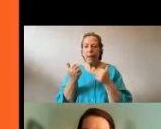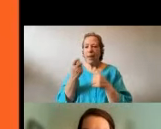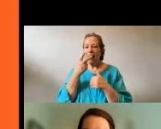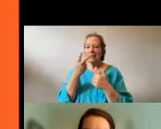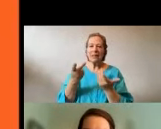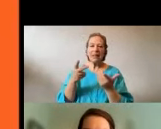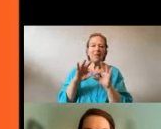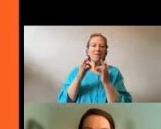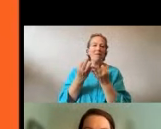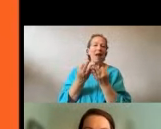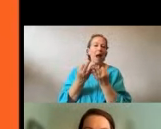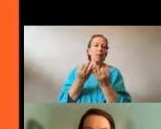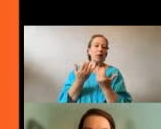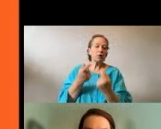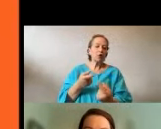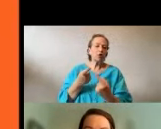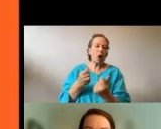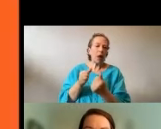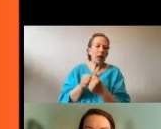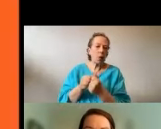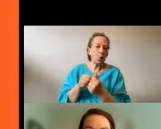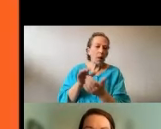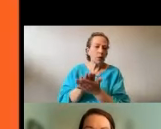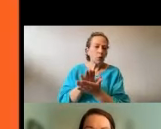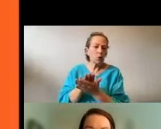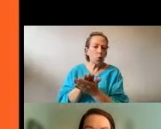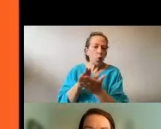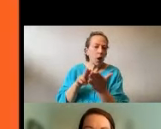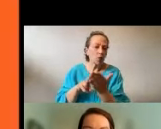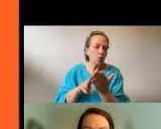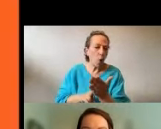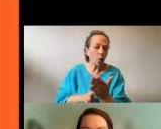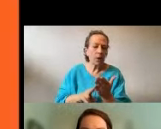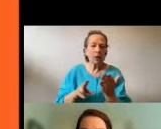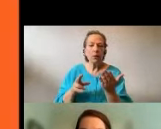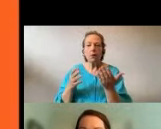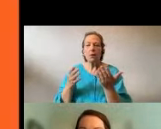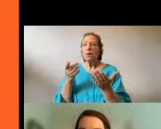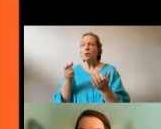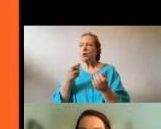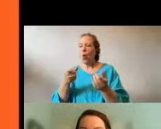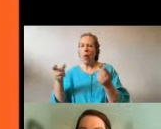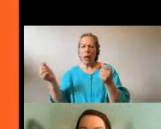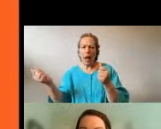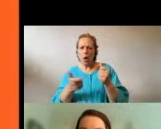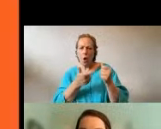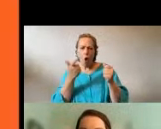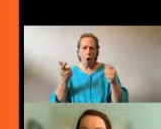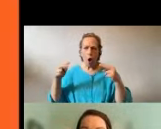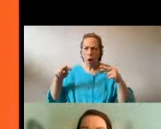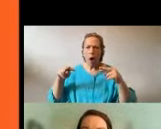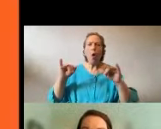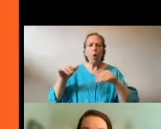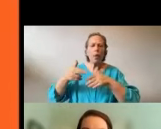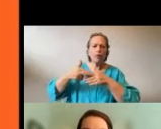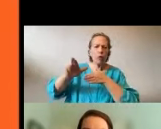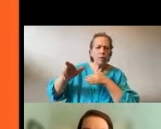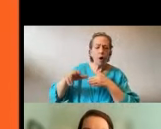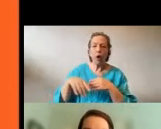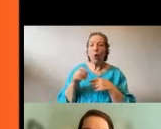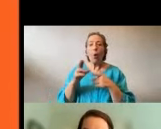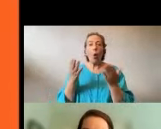right now. So if your patient is having those types of issues, you might refer them here, or they can call this number, that kind of thing. Or, it's winter